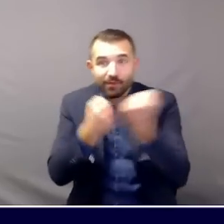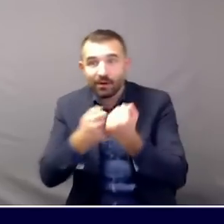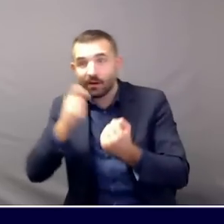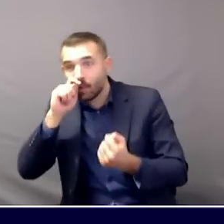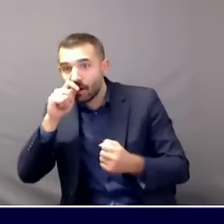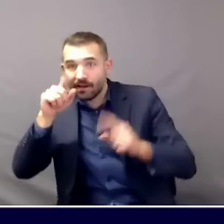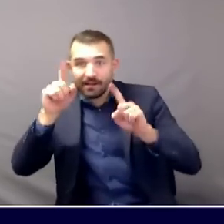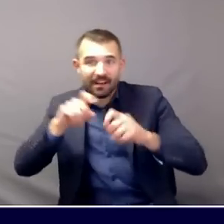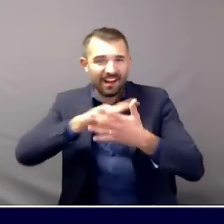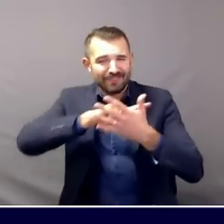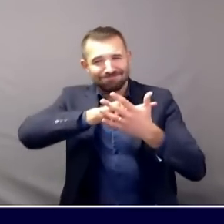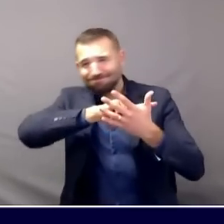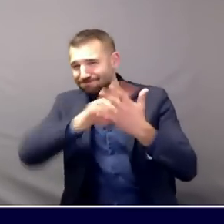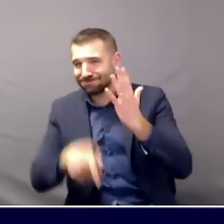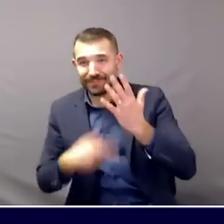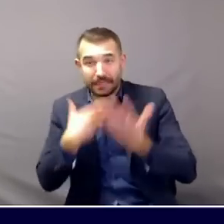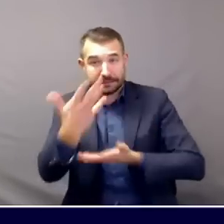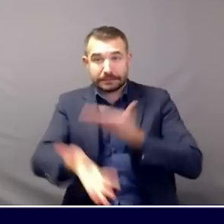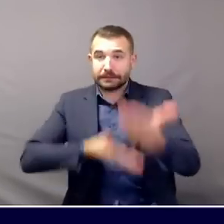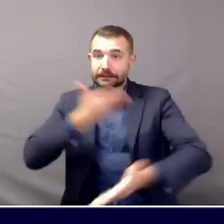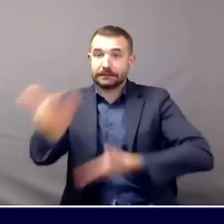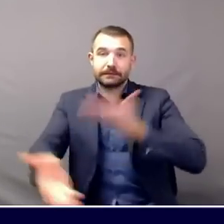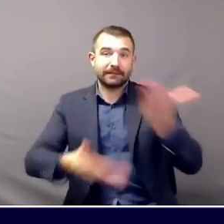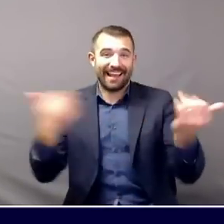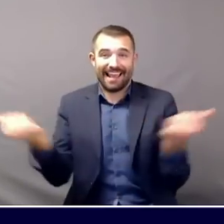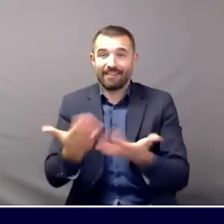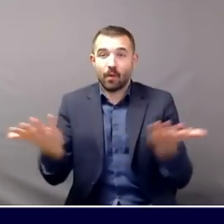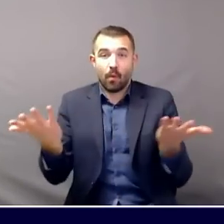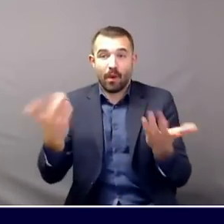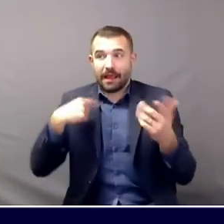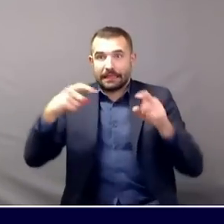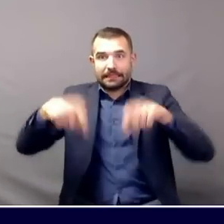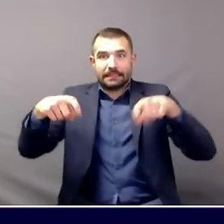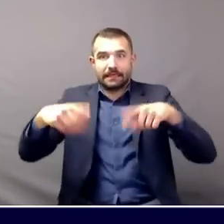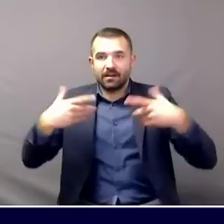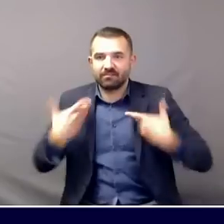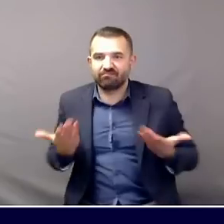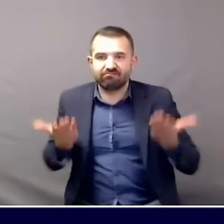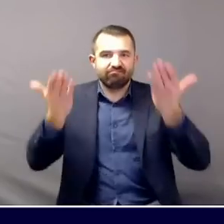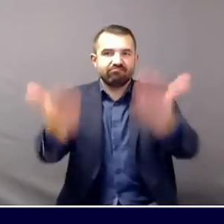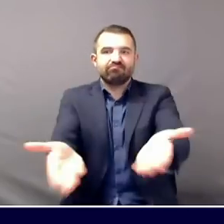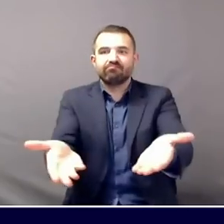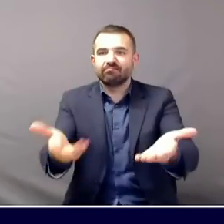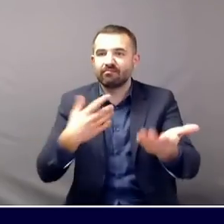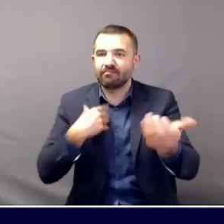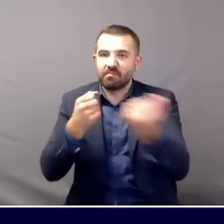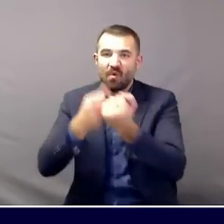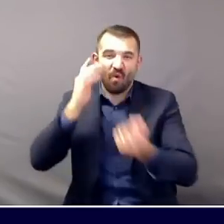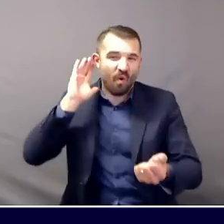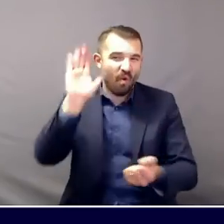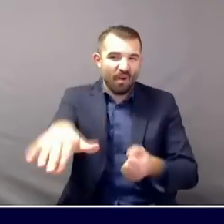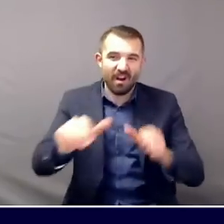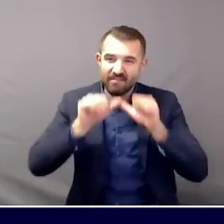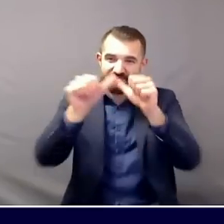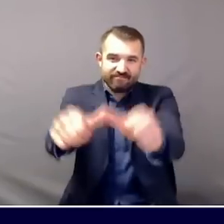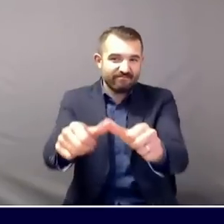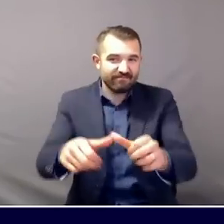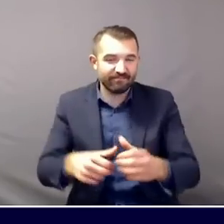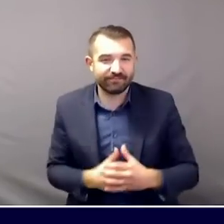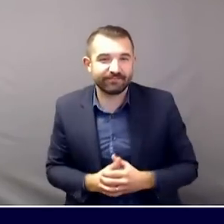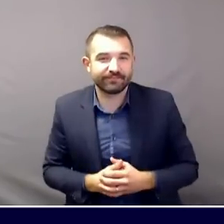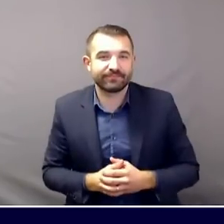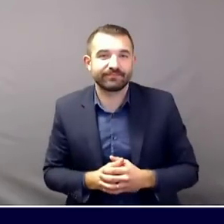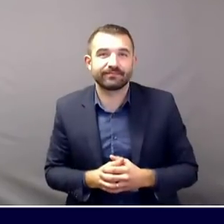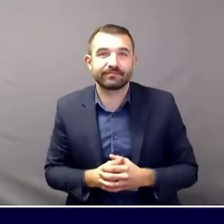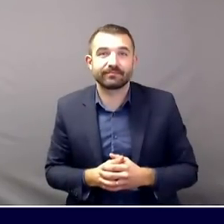well as to ensure that they have the necessary supplies of personal protective equipment as needed. We will continue to keep